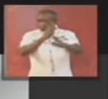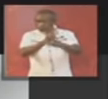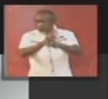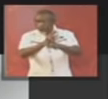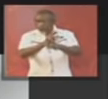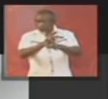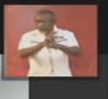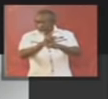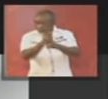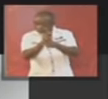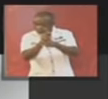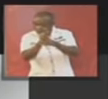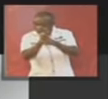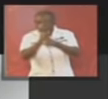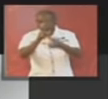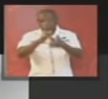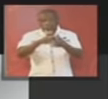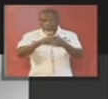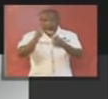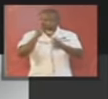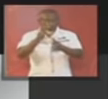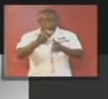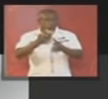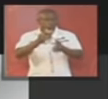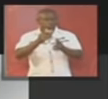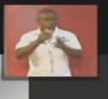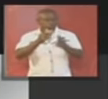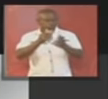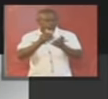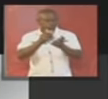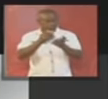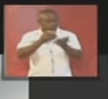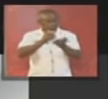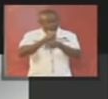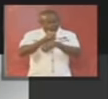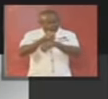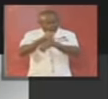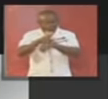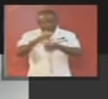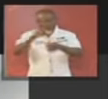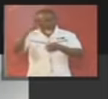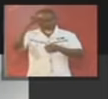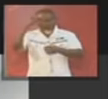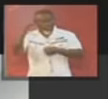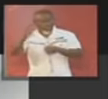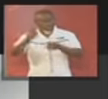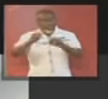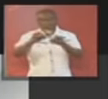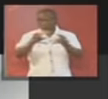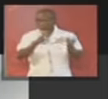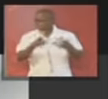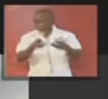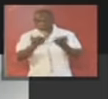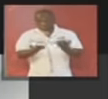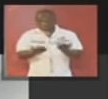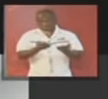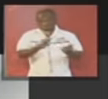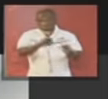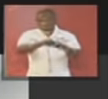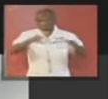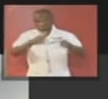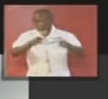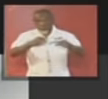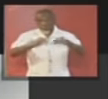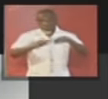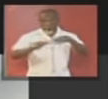Minister on reopening of the borders. And I know you may not want to go into great detail about it right now, but does